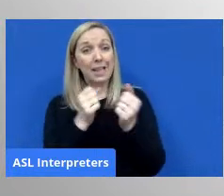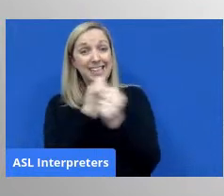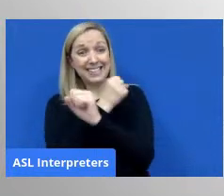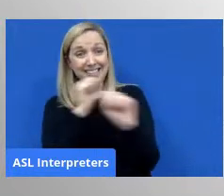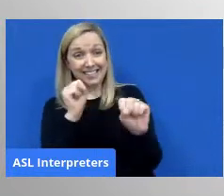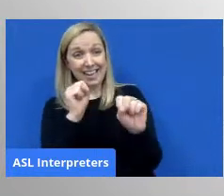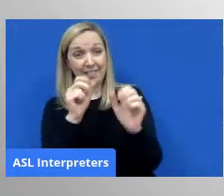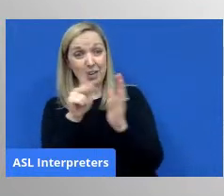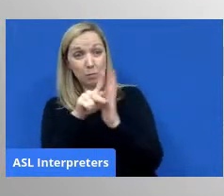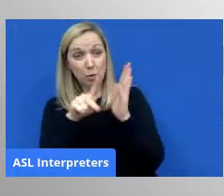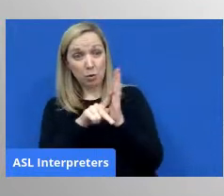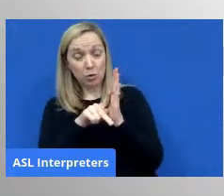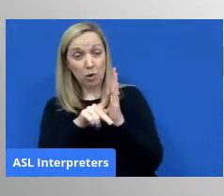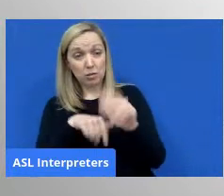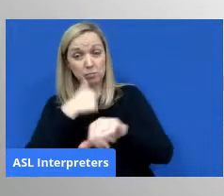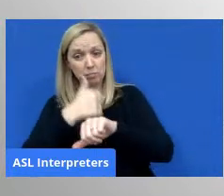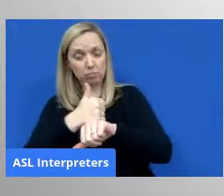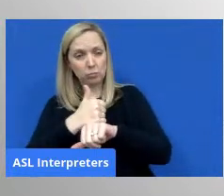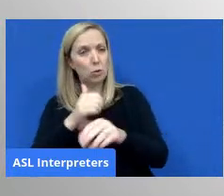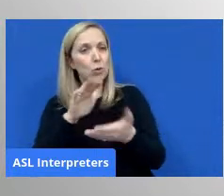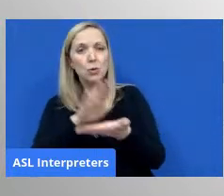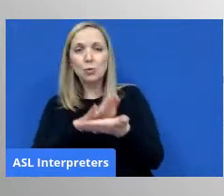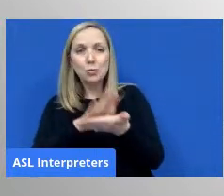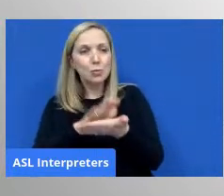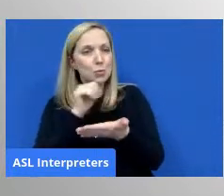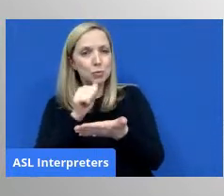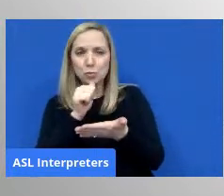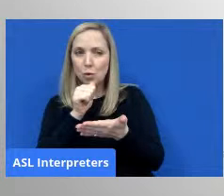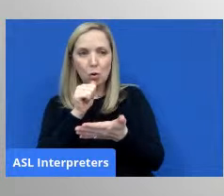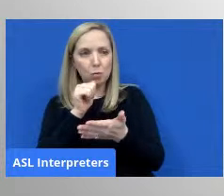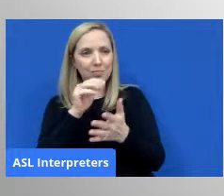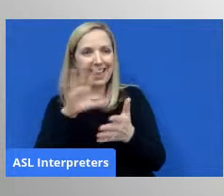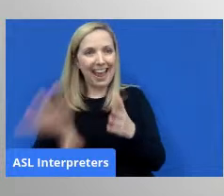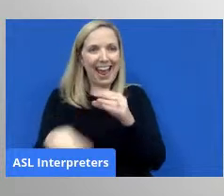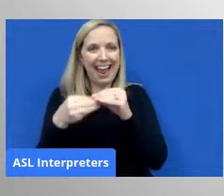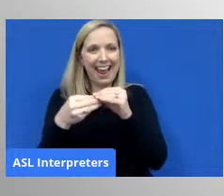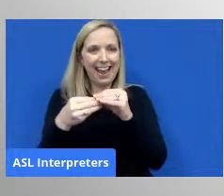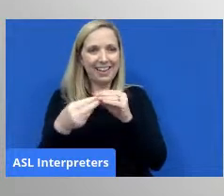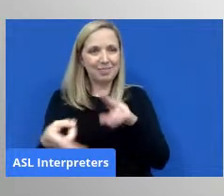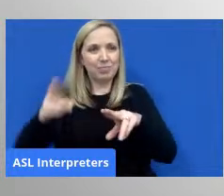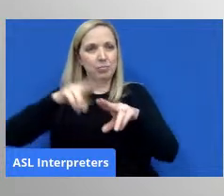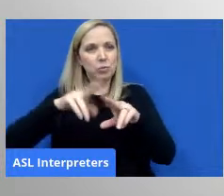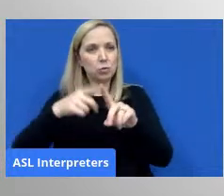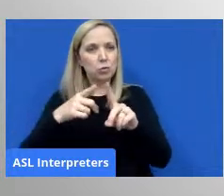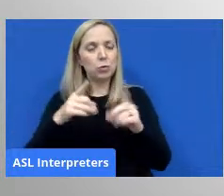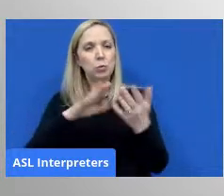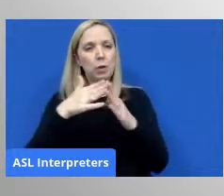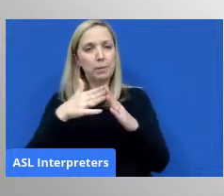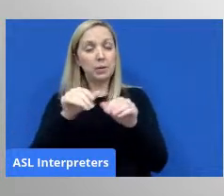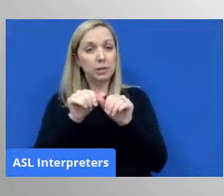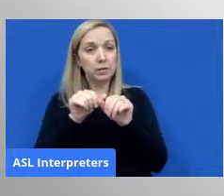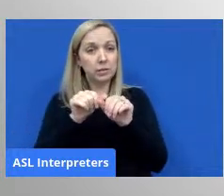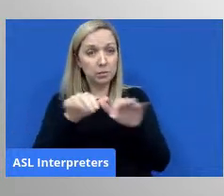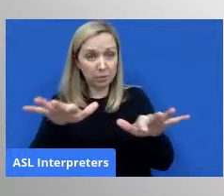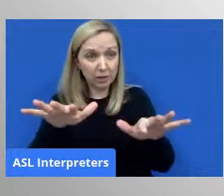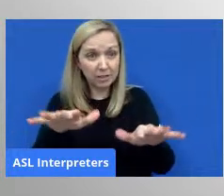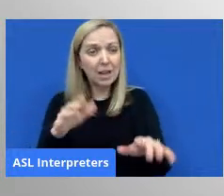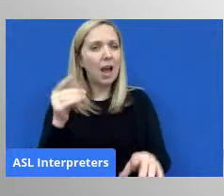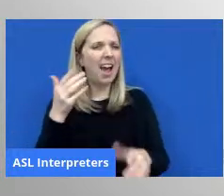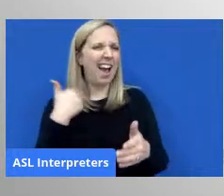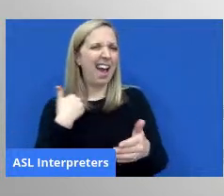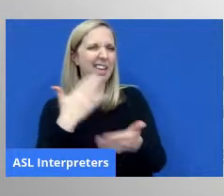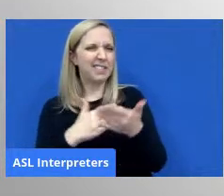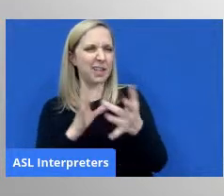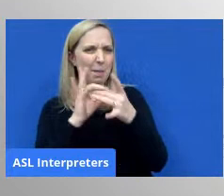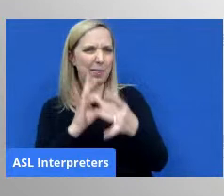schools do not contribute to community spread, and in some cases decrease it. Links to full articles follow. On the